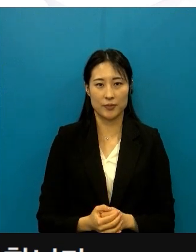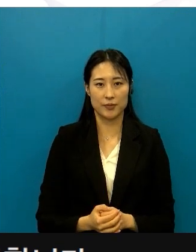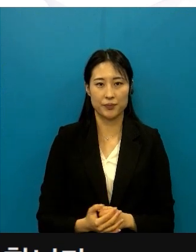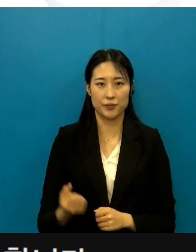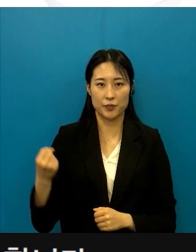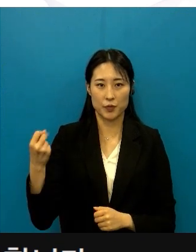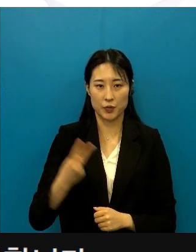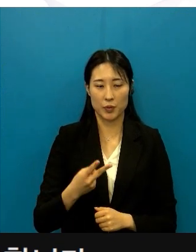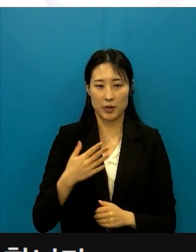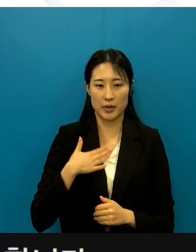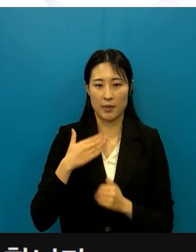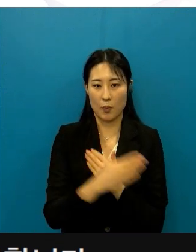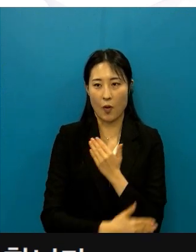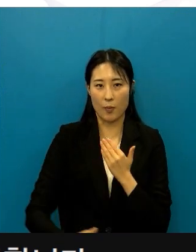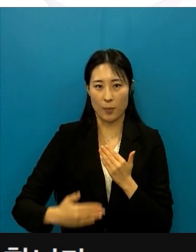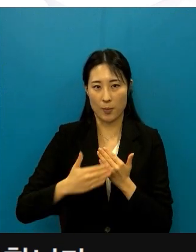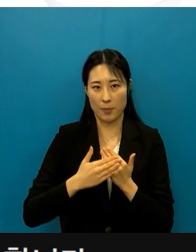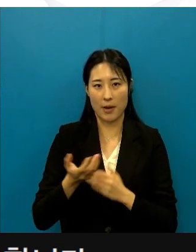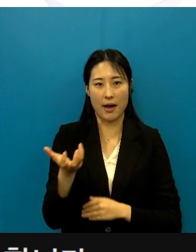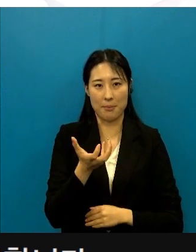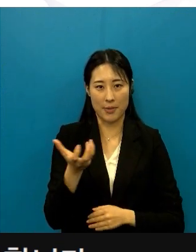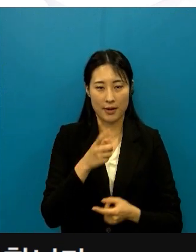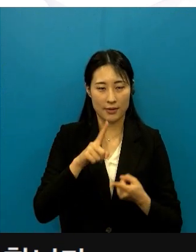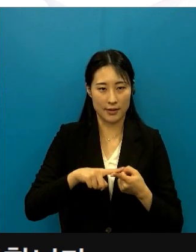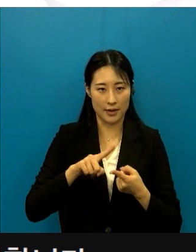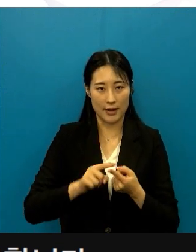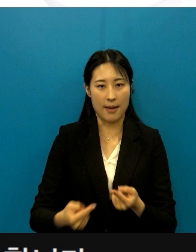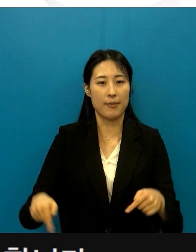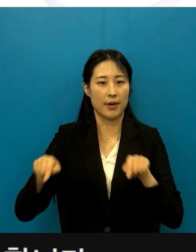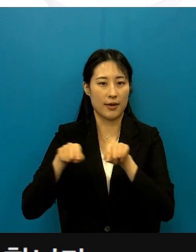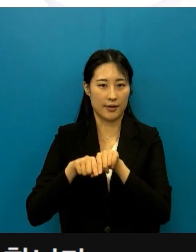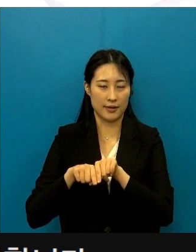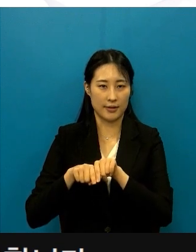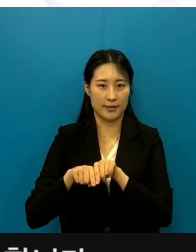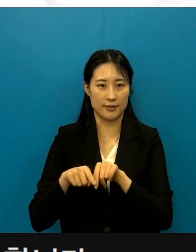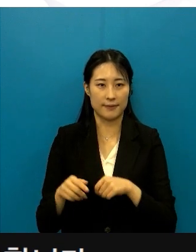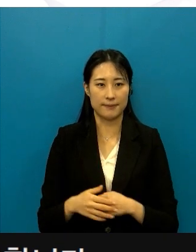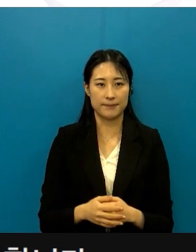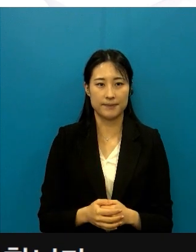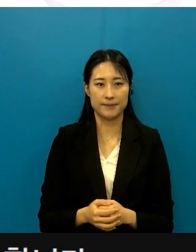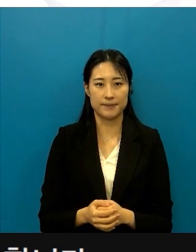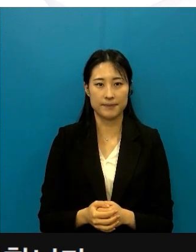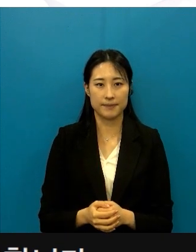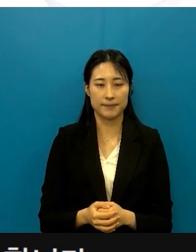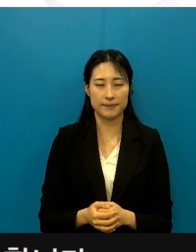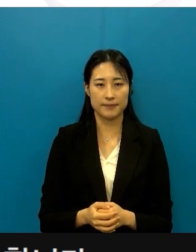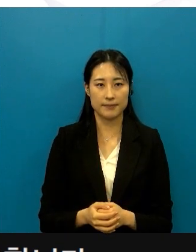and responsibilities imposed on the wrong parties. I mean,